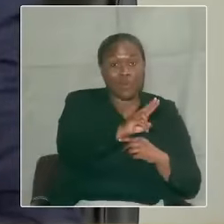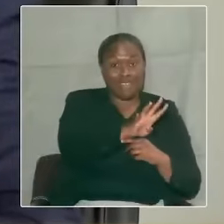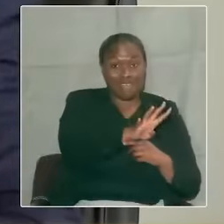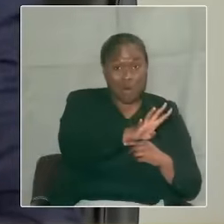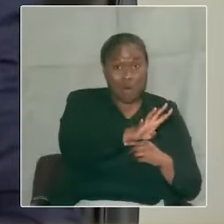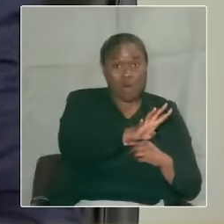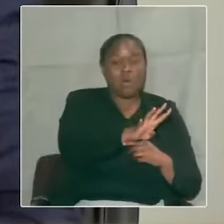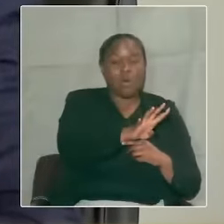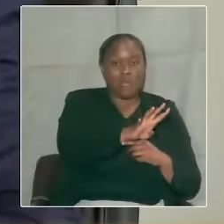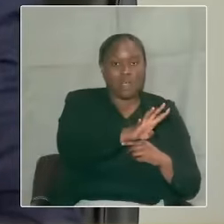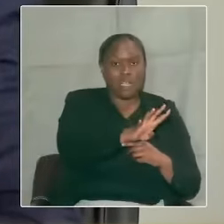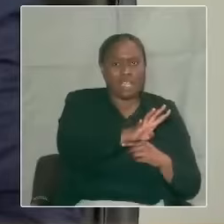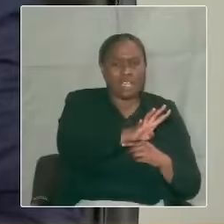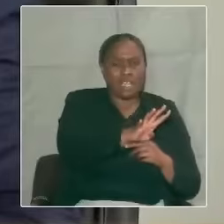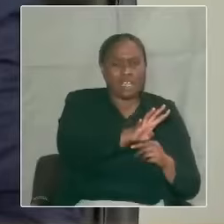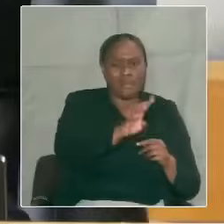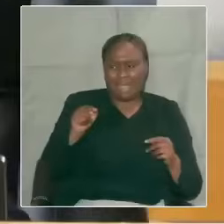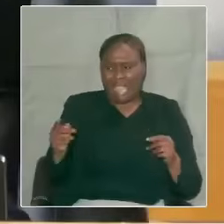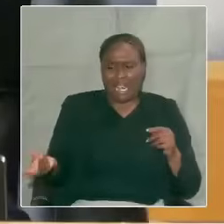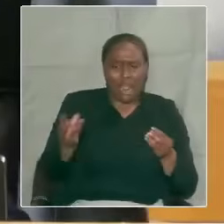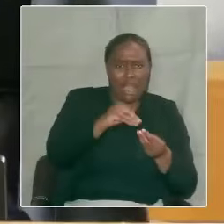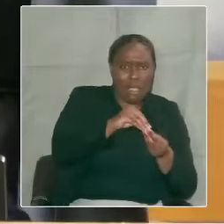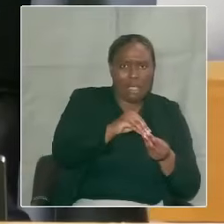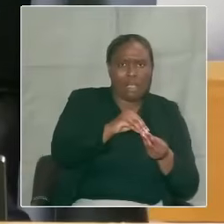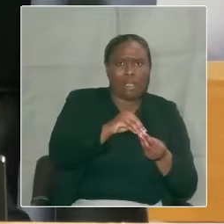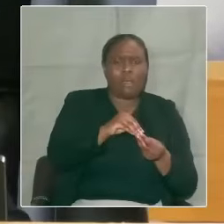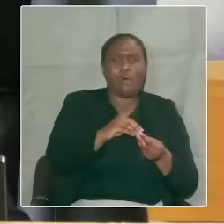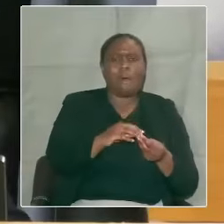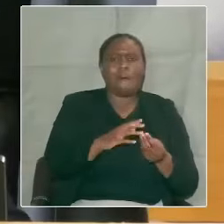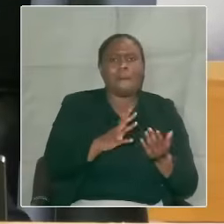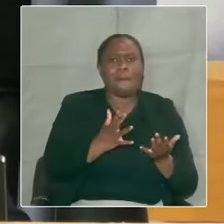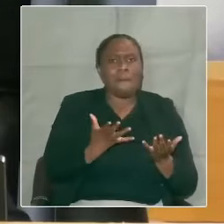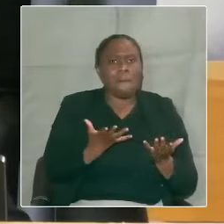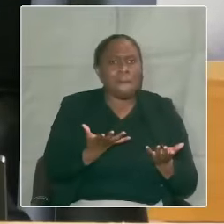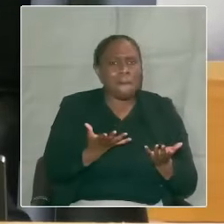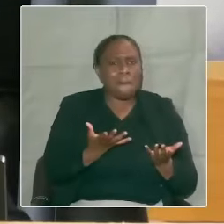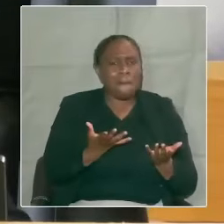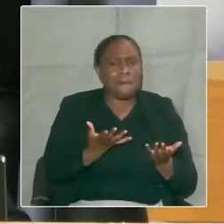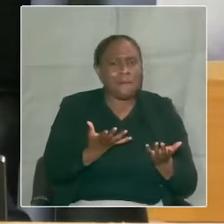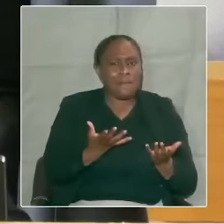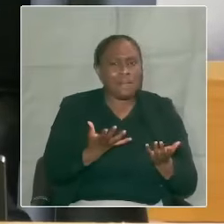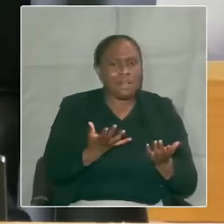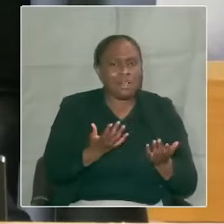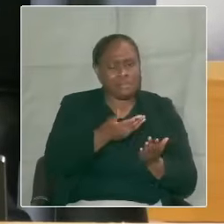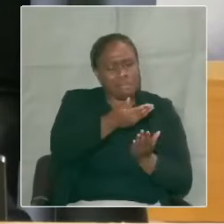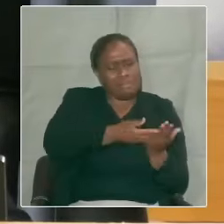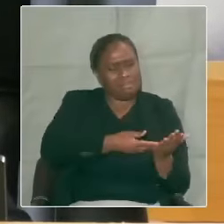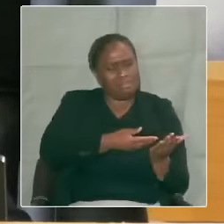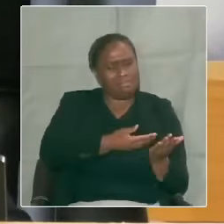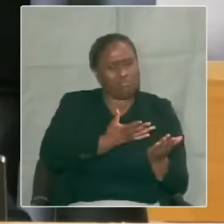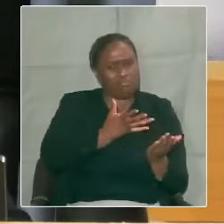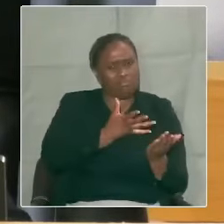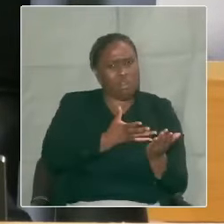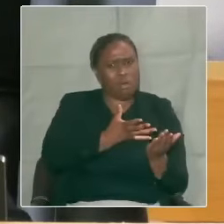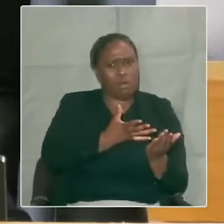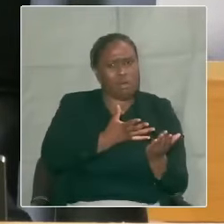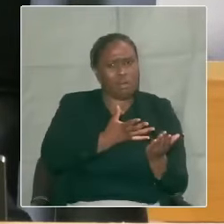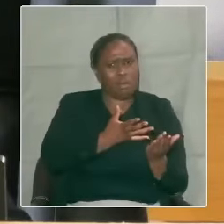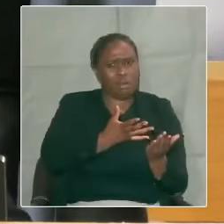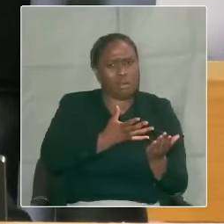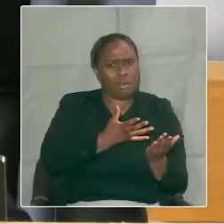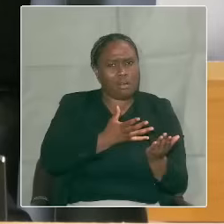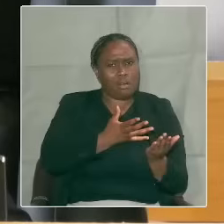February 25. Yeah, is that what it means? Or is it just a case of how the evidence is presented, Mr. Madau, that there's